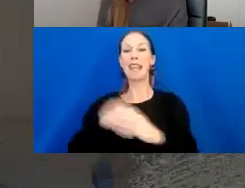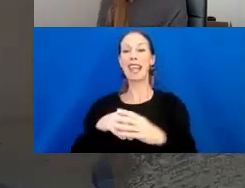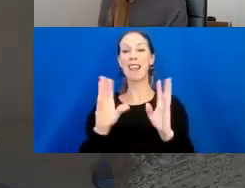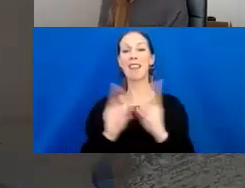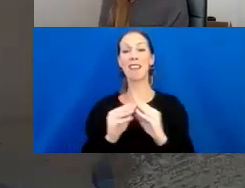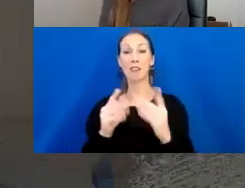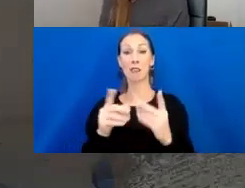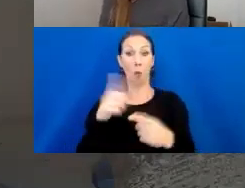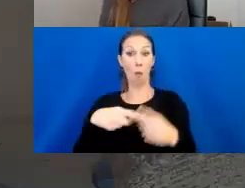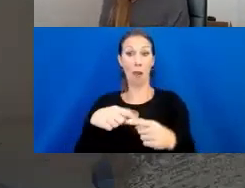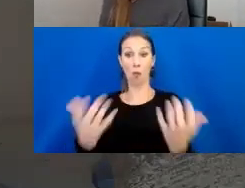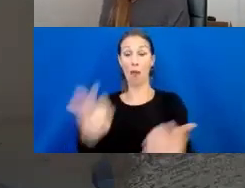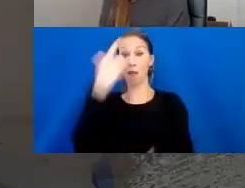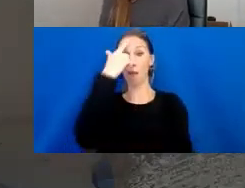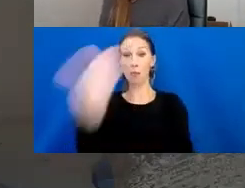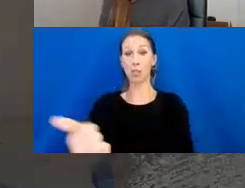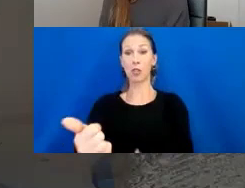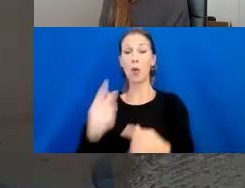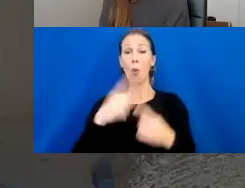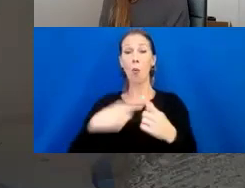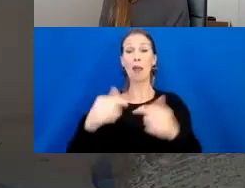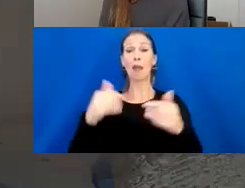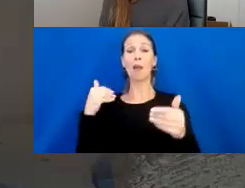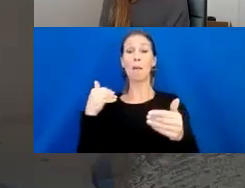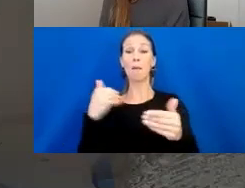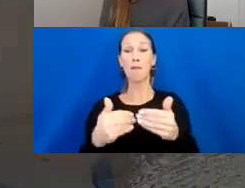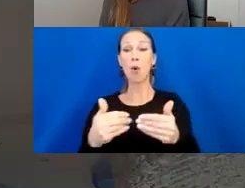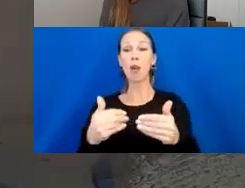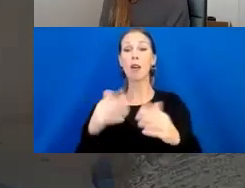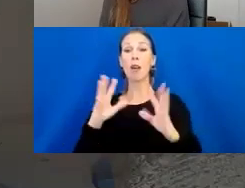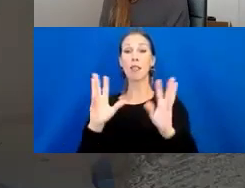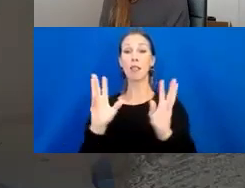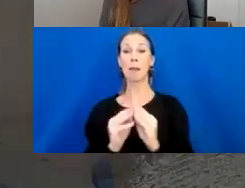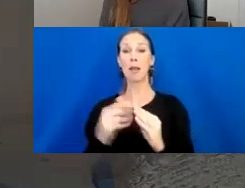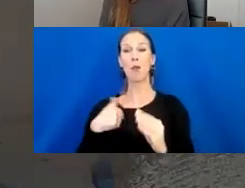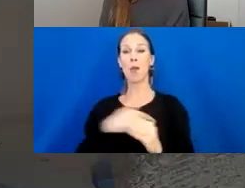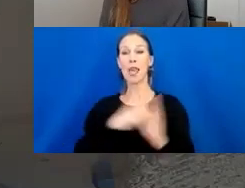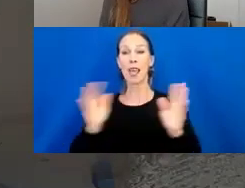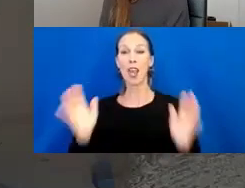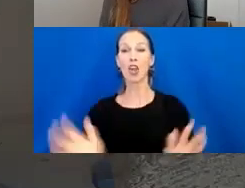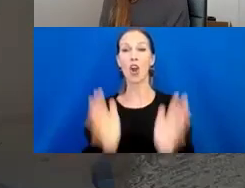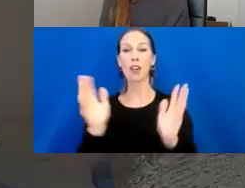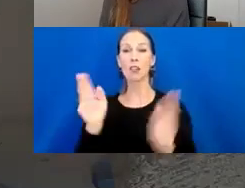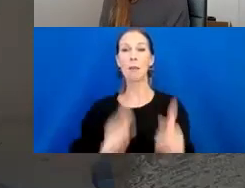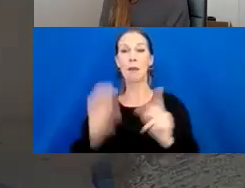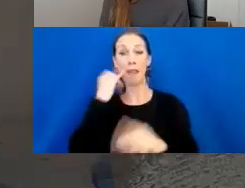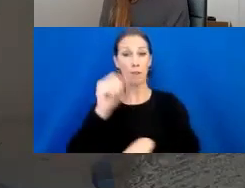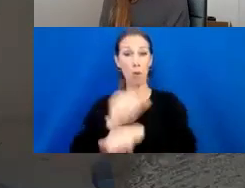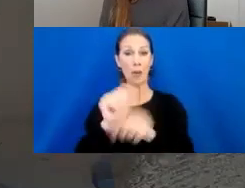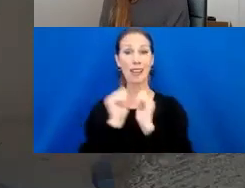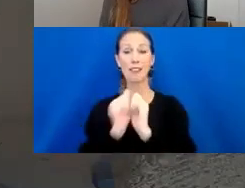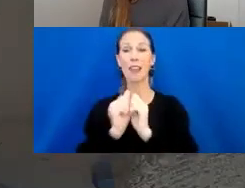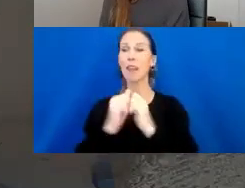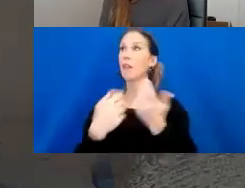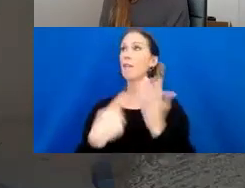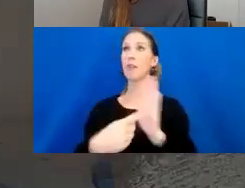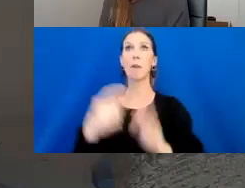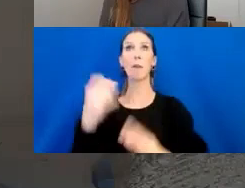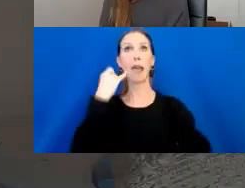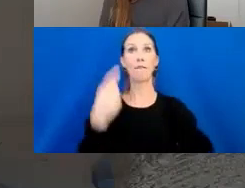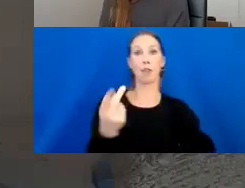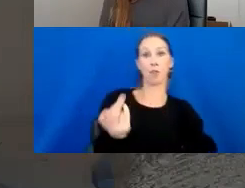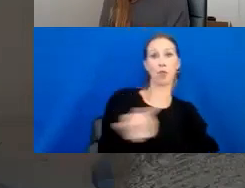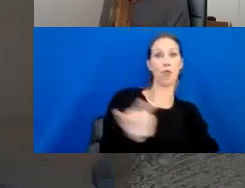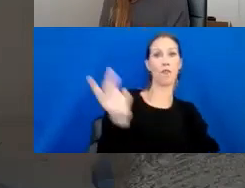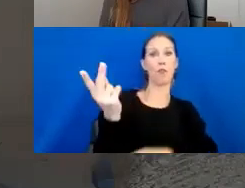you would like up to the meeting. We always have encouraged people working together with a presentation or a session is a form